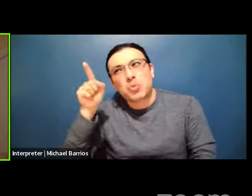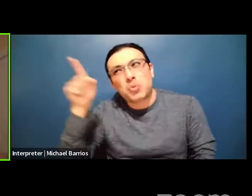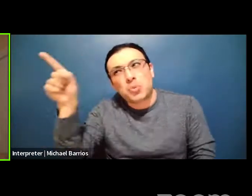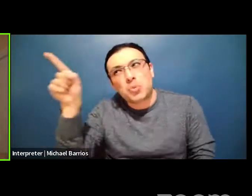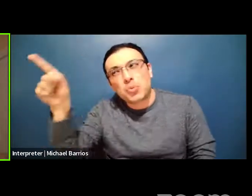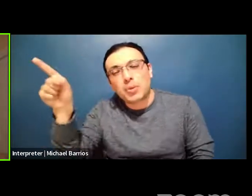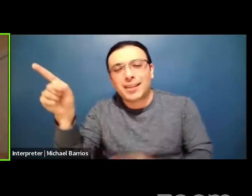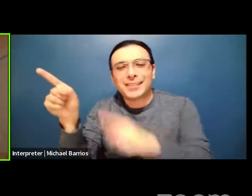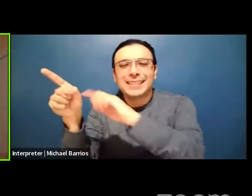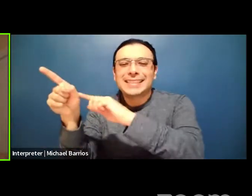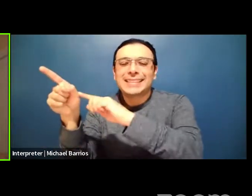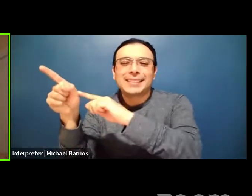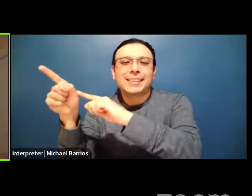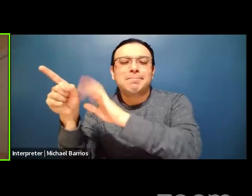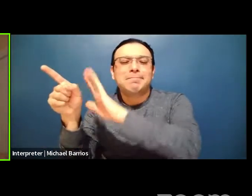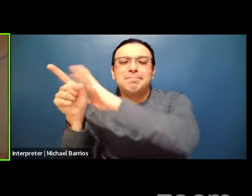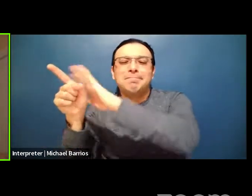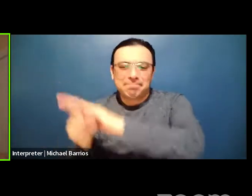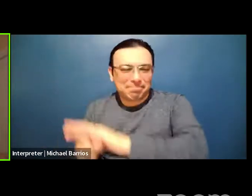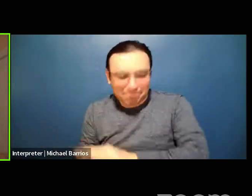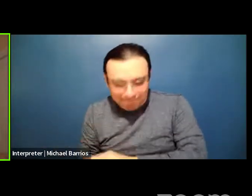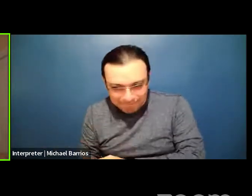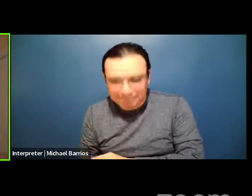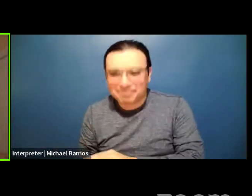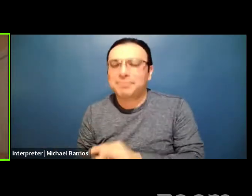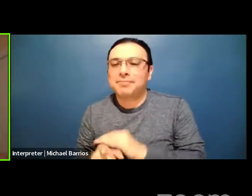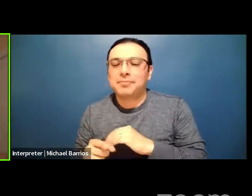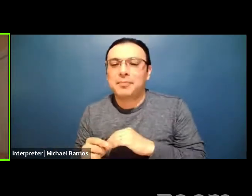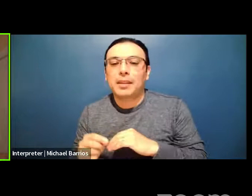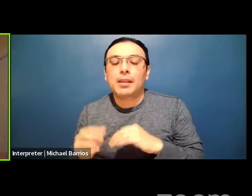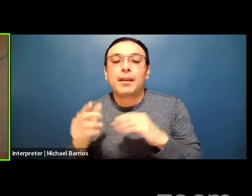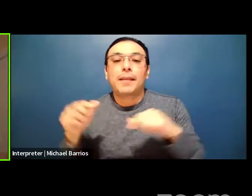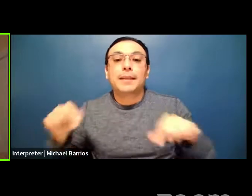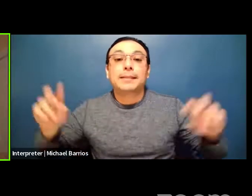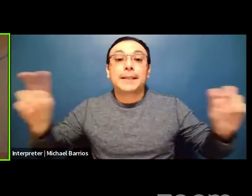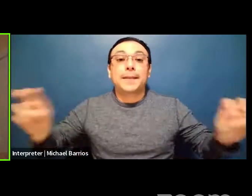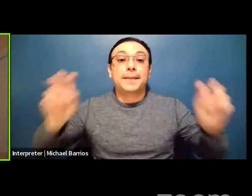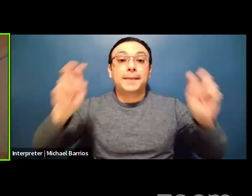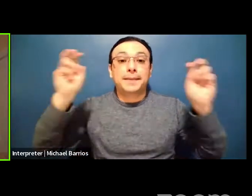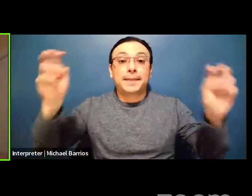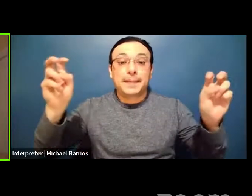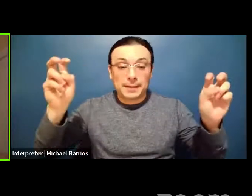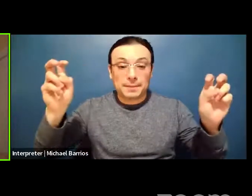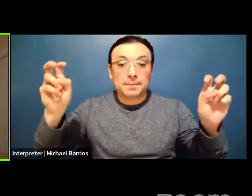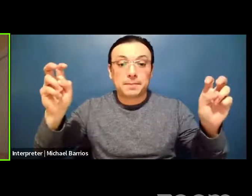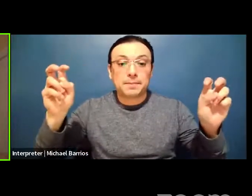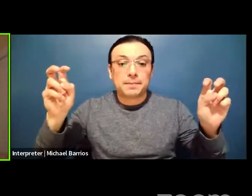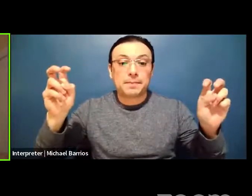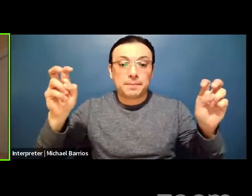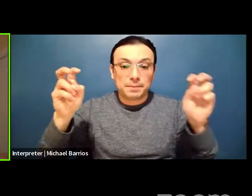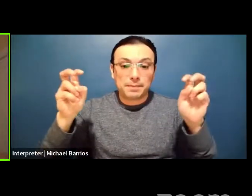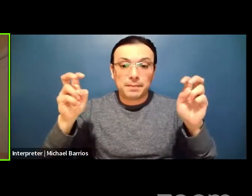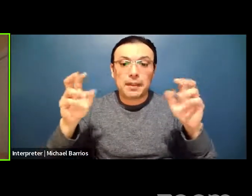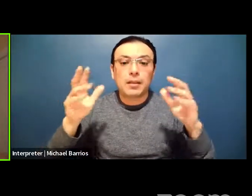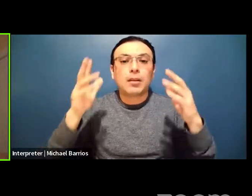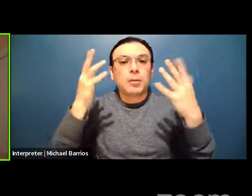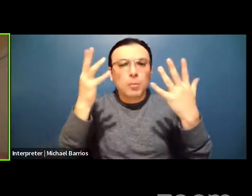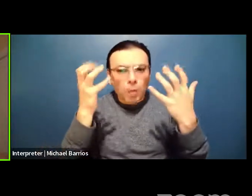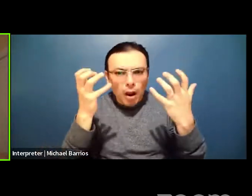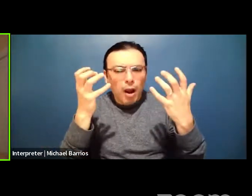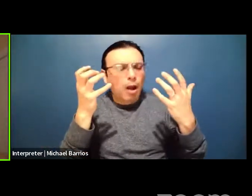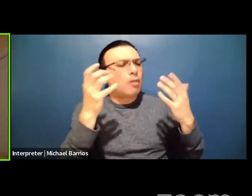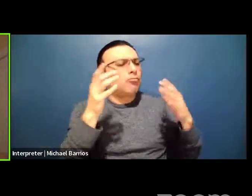Instead, today we are articulating our theme in a way that both foregrounds the lived experience of